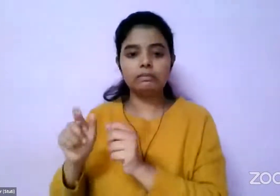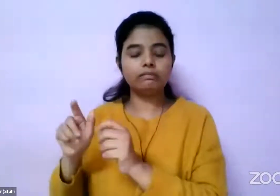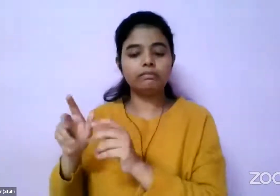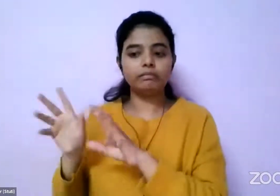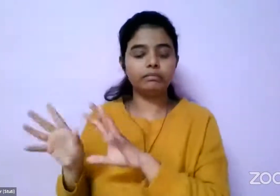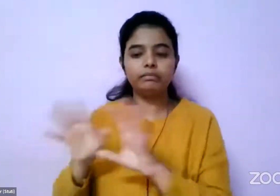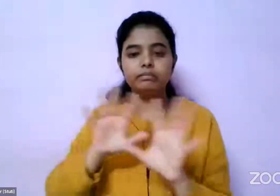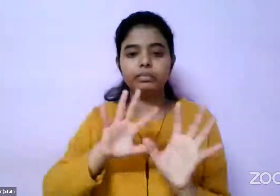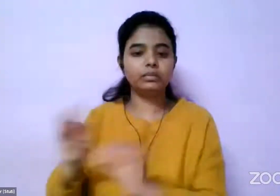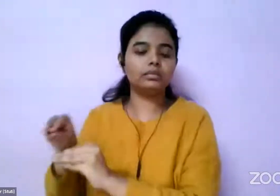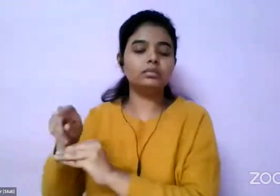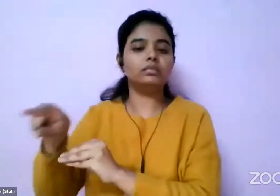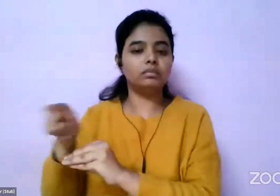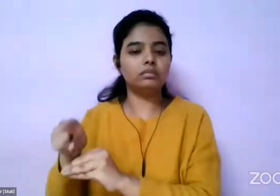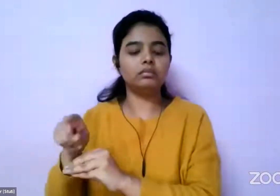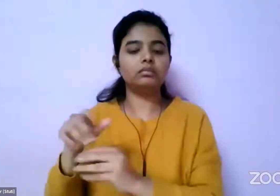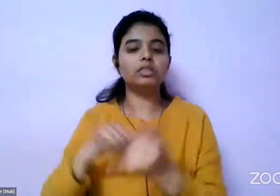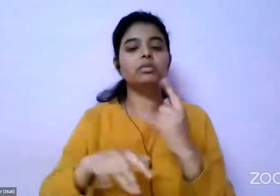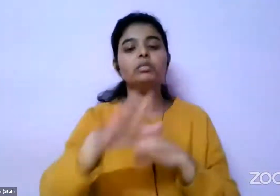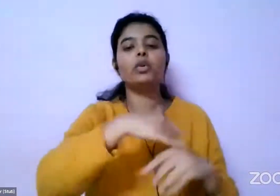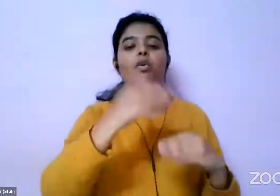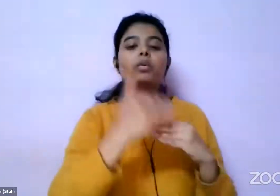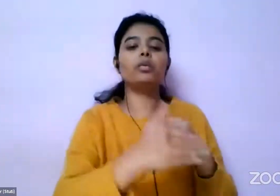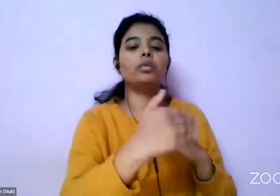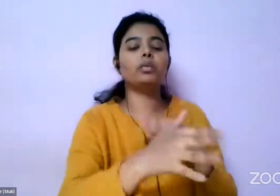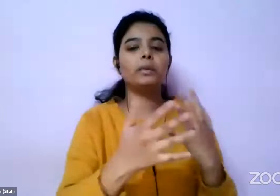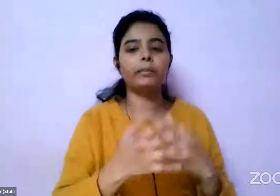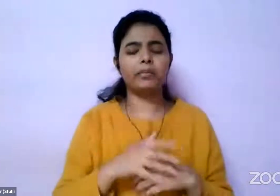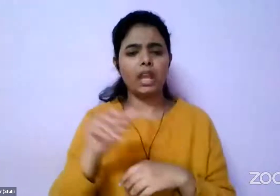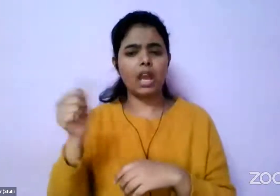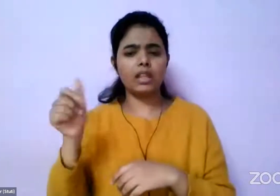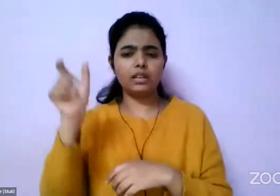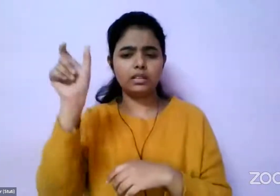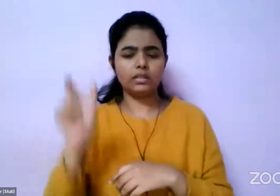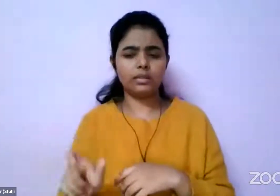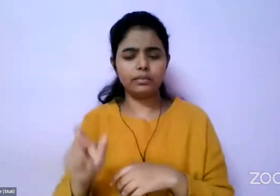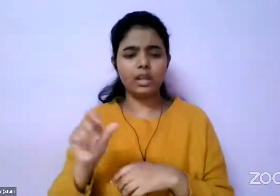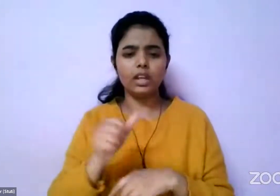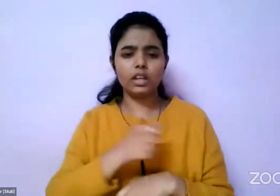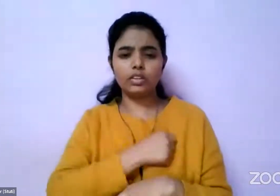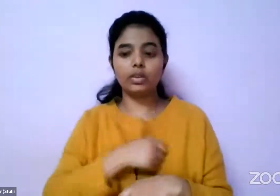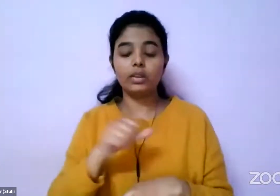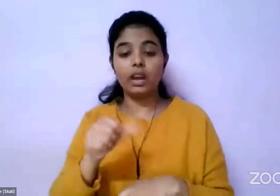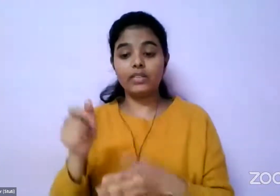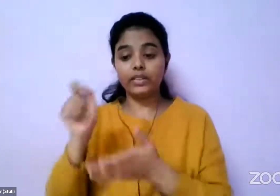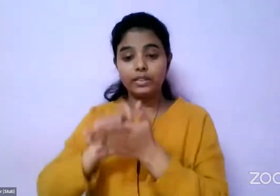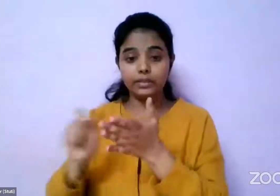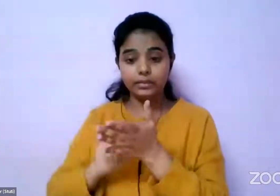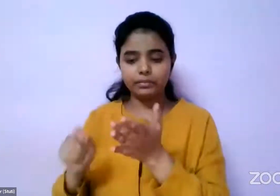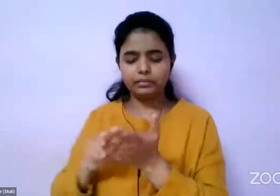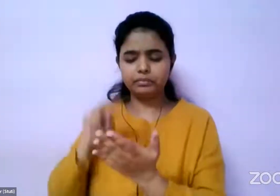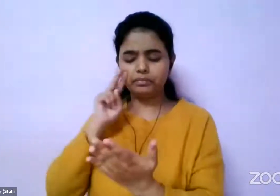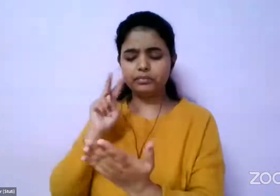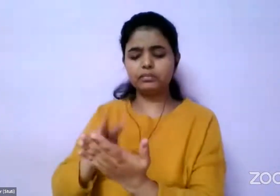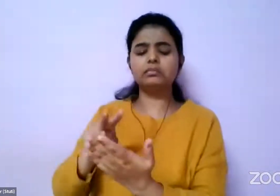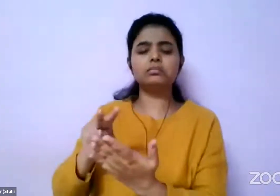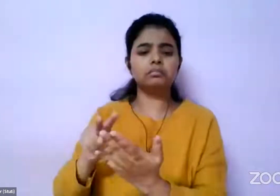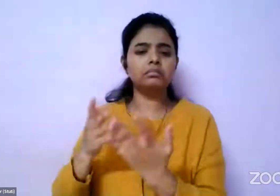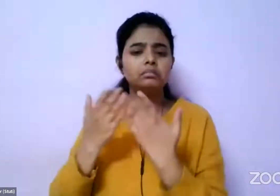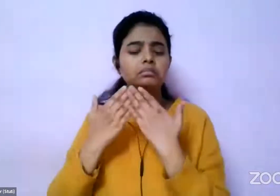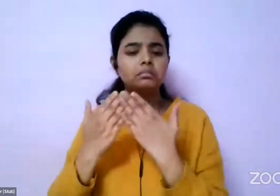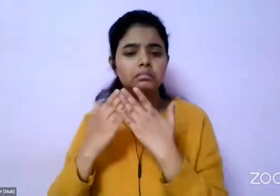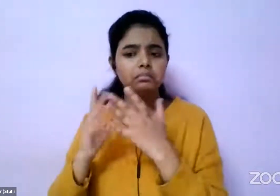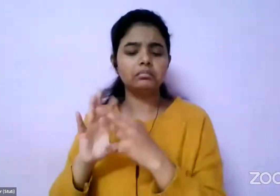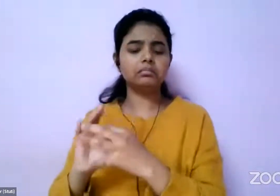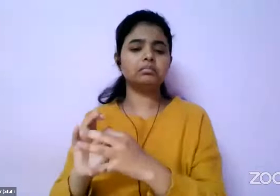book, another piece of literature that I was just looking at, and then I studied, and then it just gave